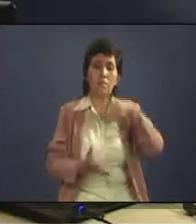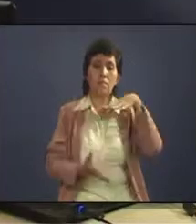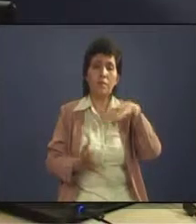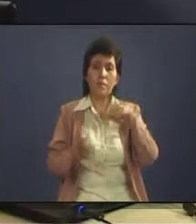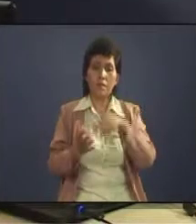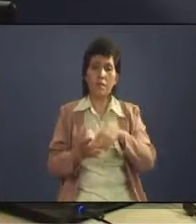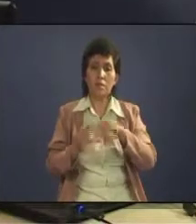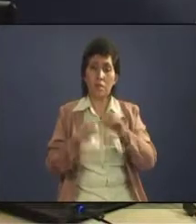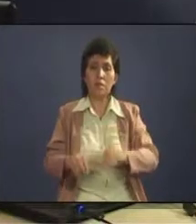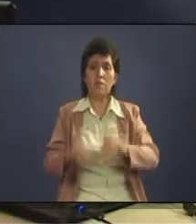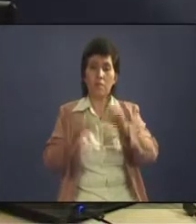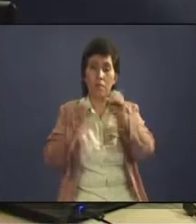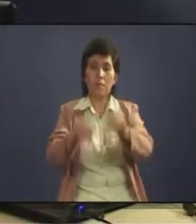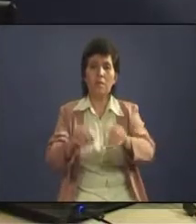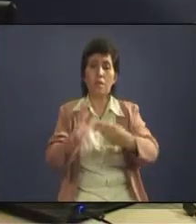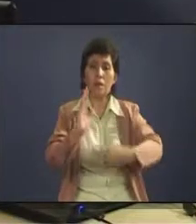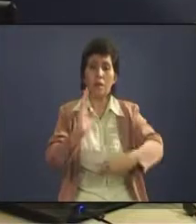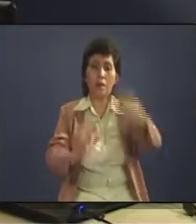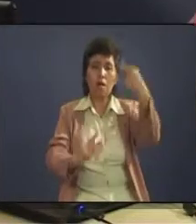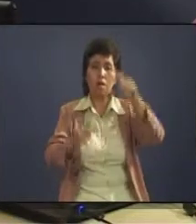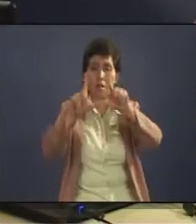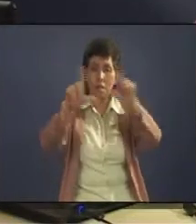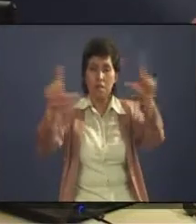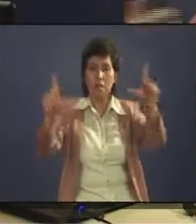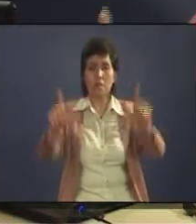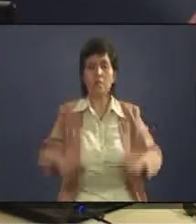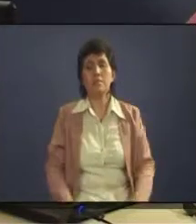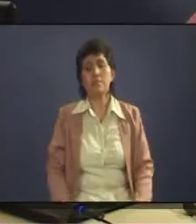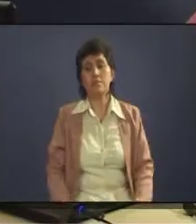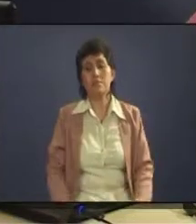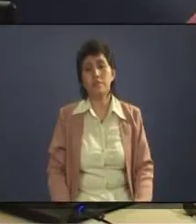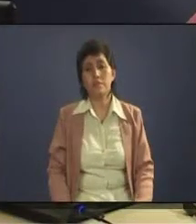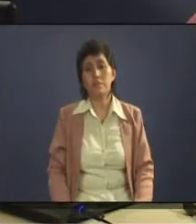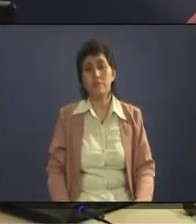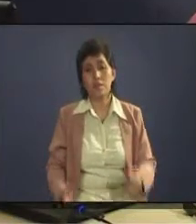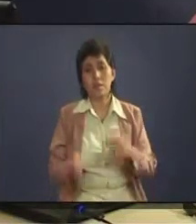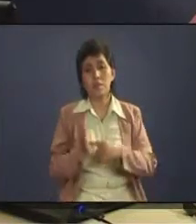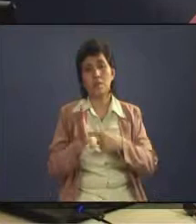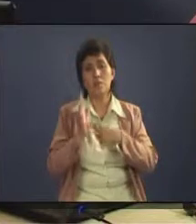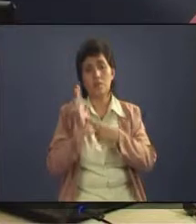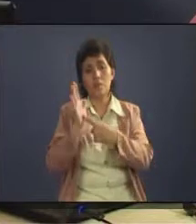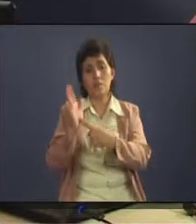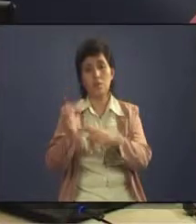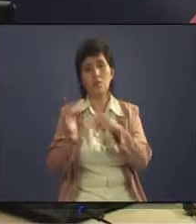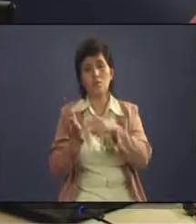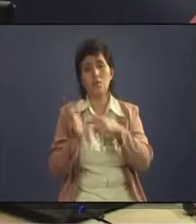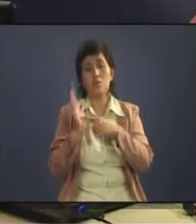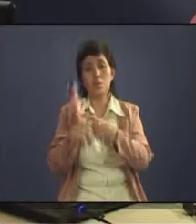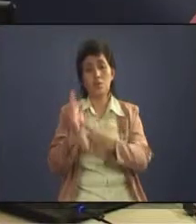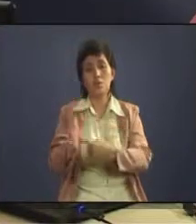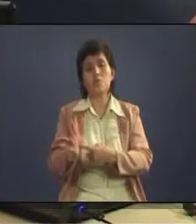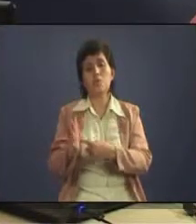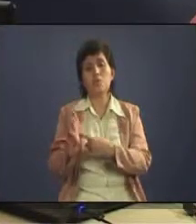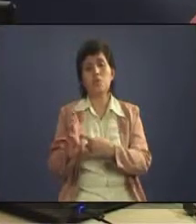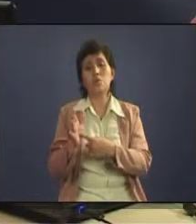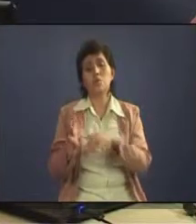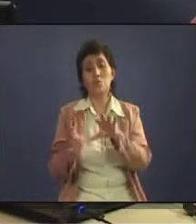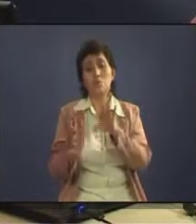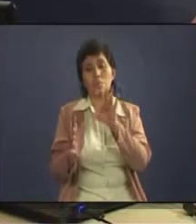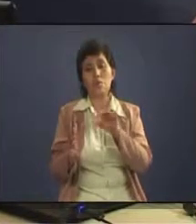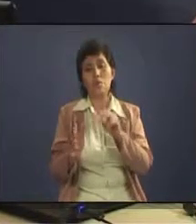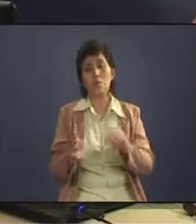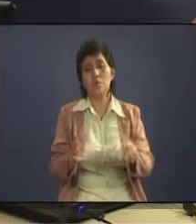higher level than other people. Okay, this shows, I mean, it's part of discrimination as well. Next one, we have